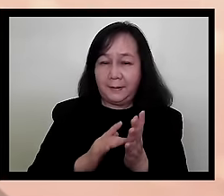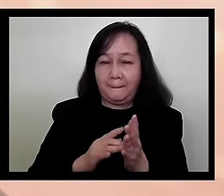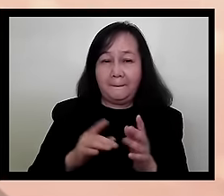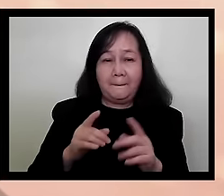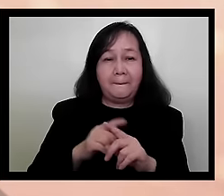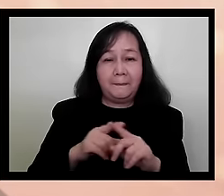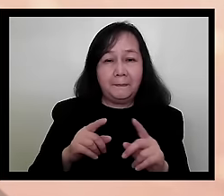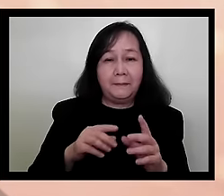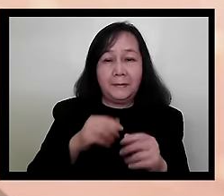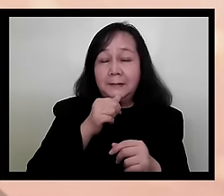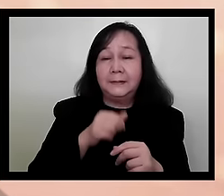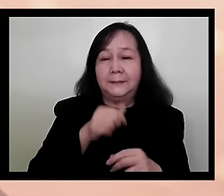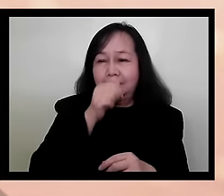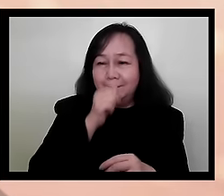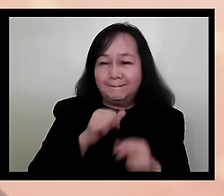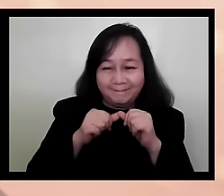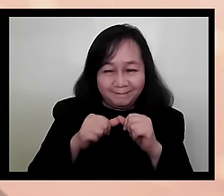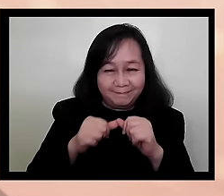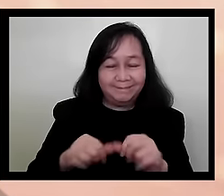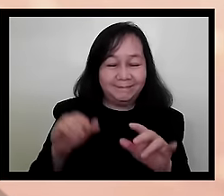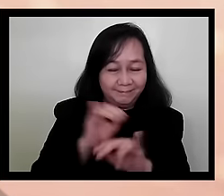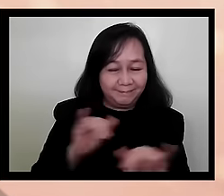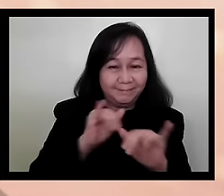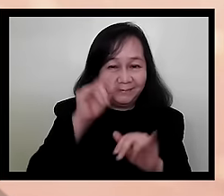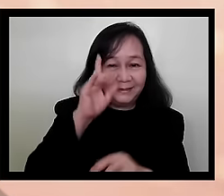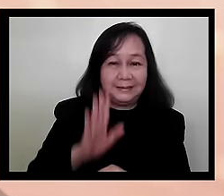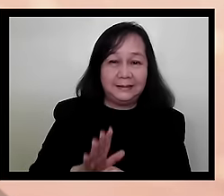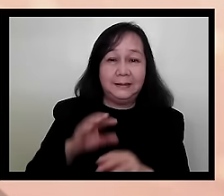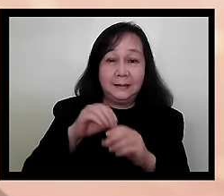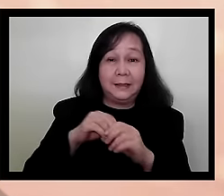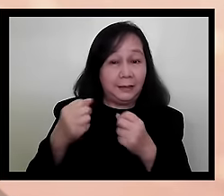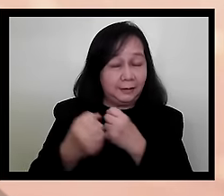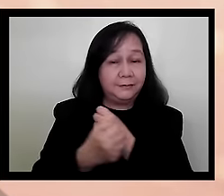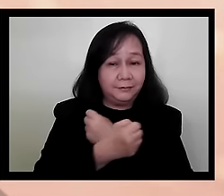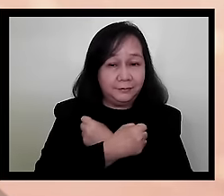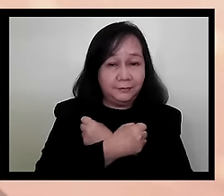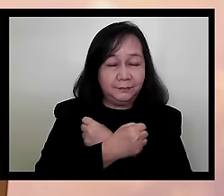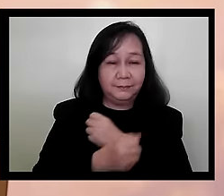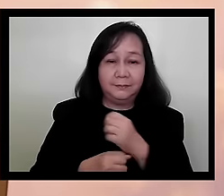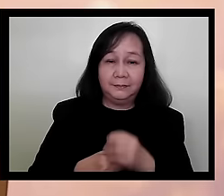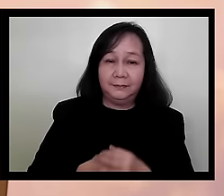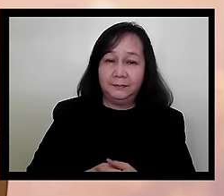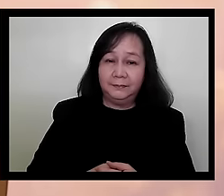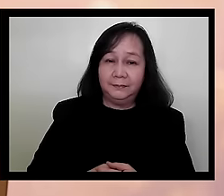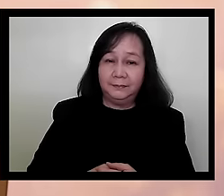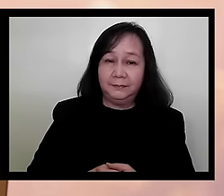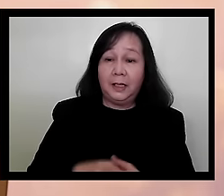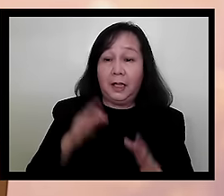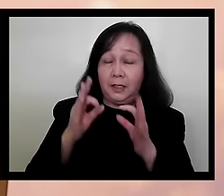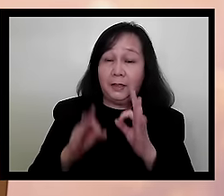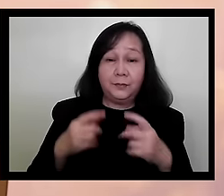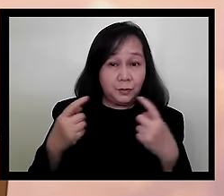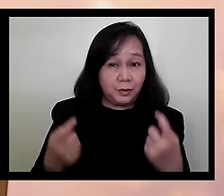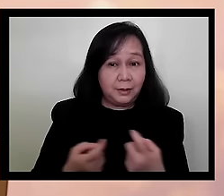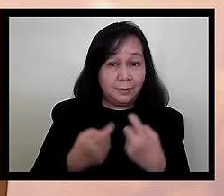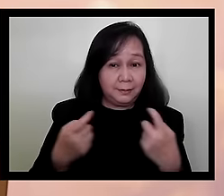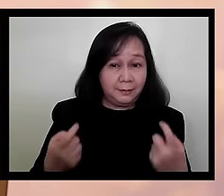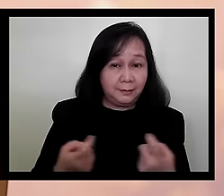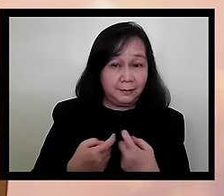be as persistent as God in love if